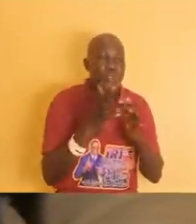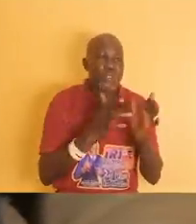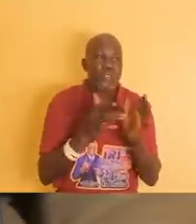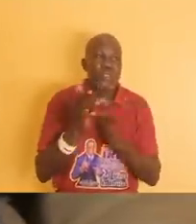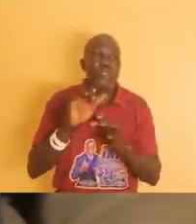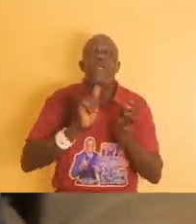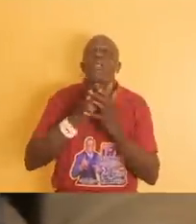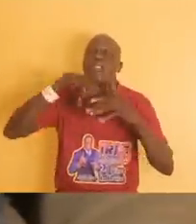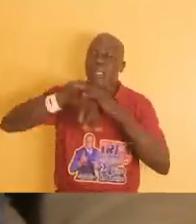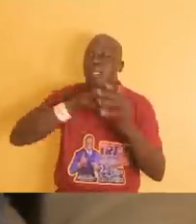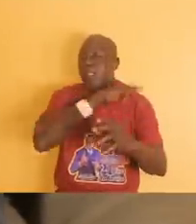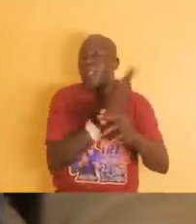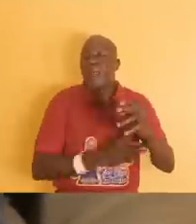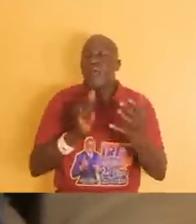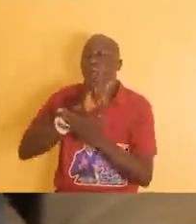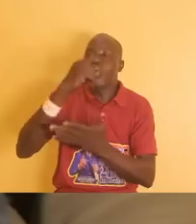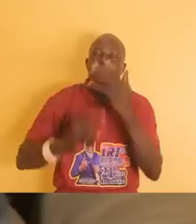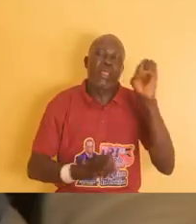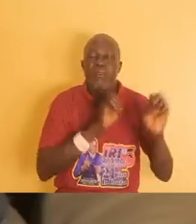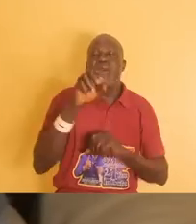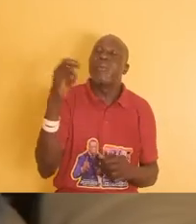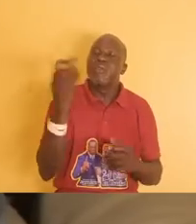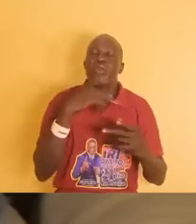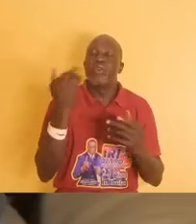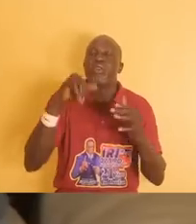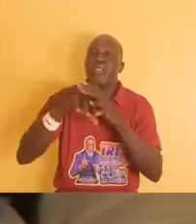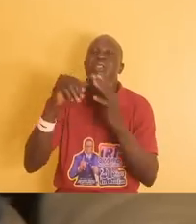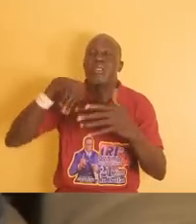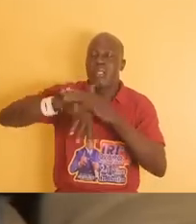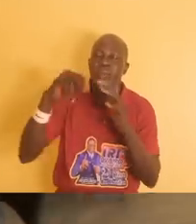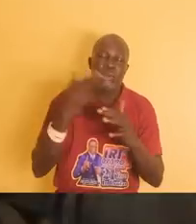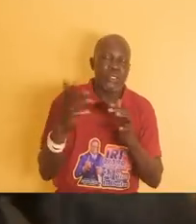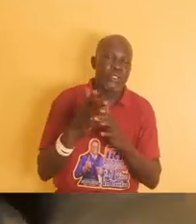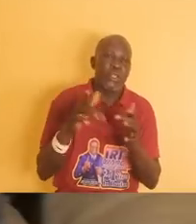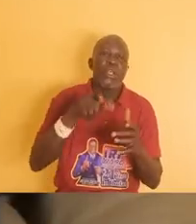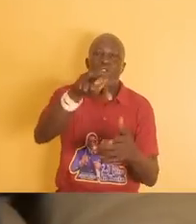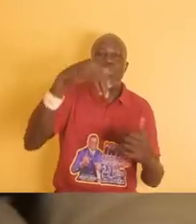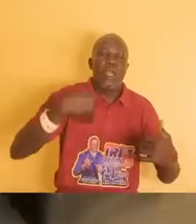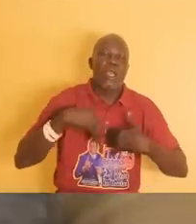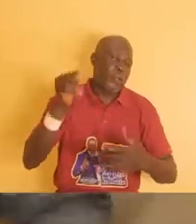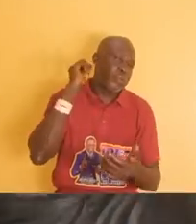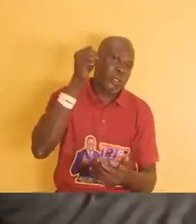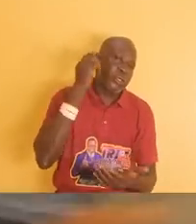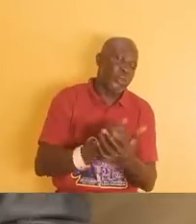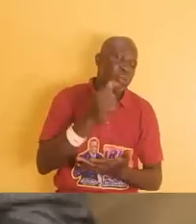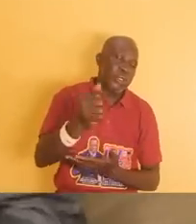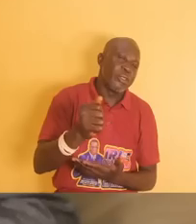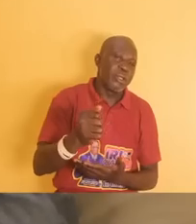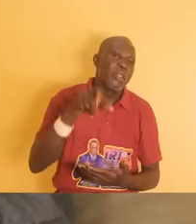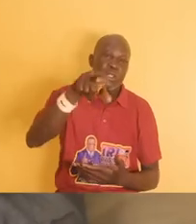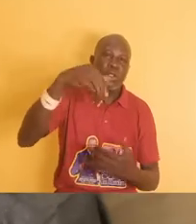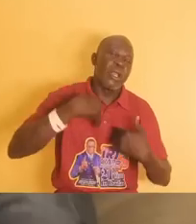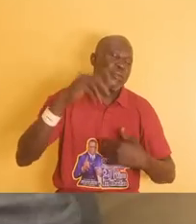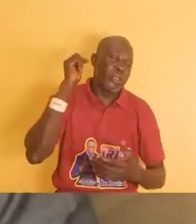of Jesus. In the name of Jesus. All the people say in the name of Jesus. Amen. Amen.